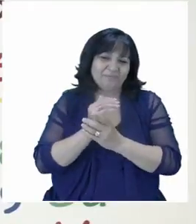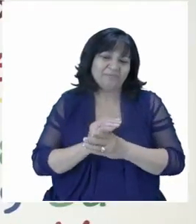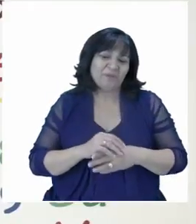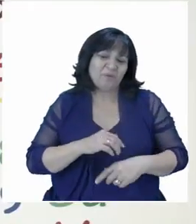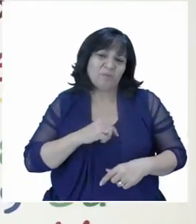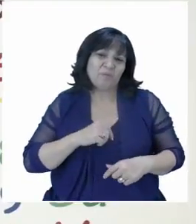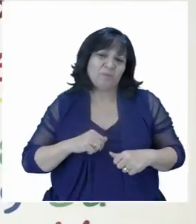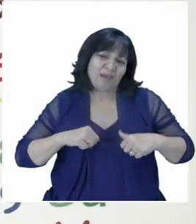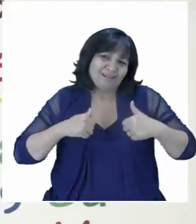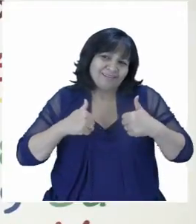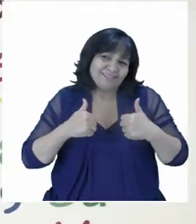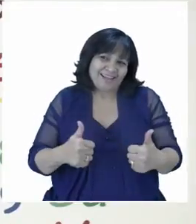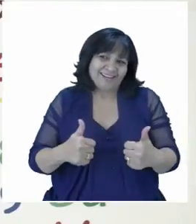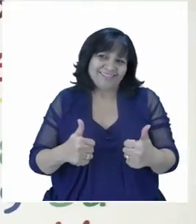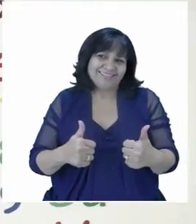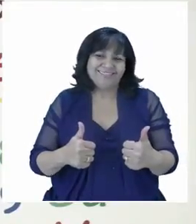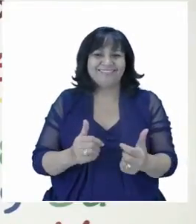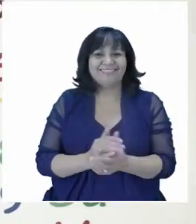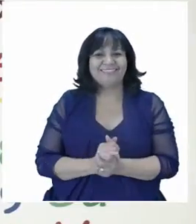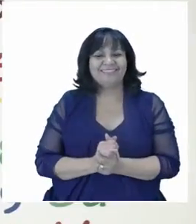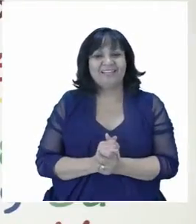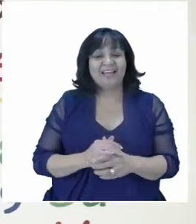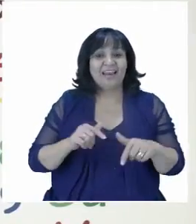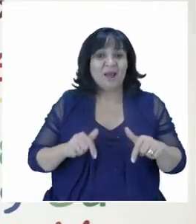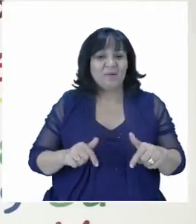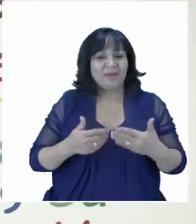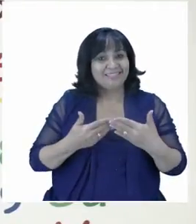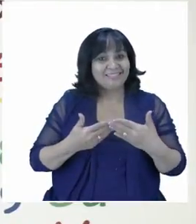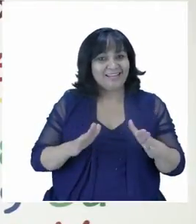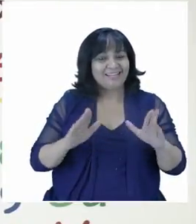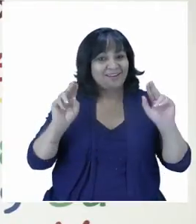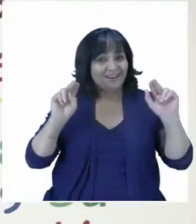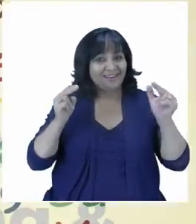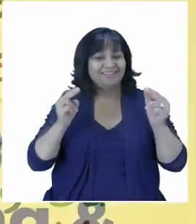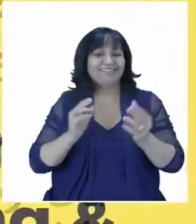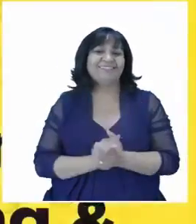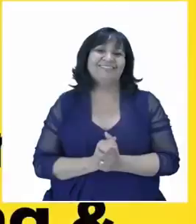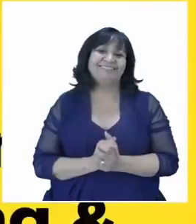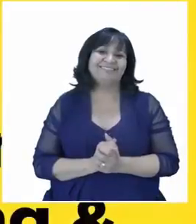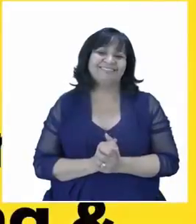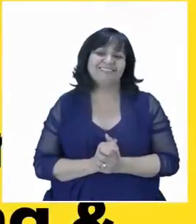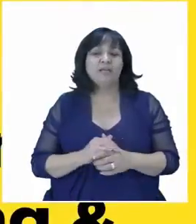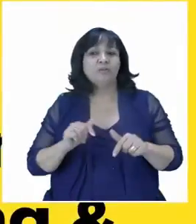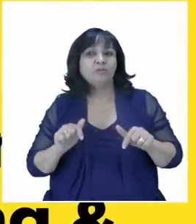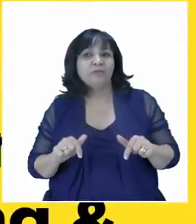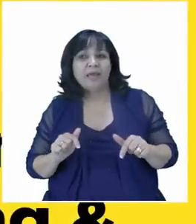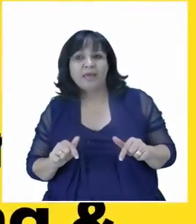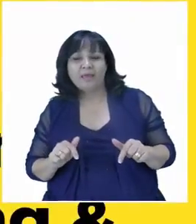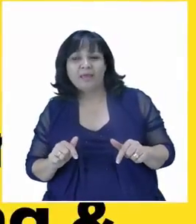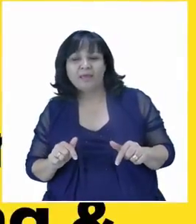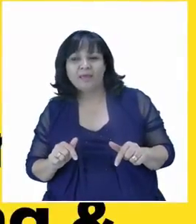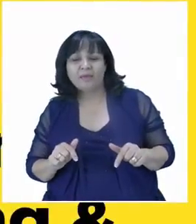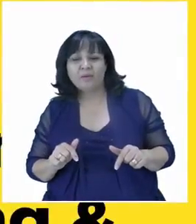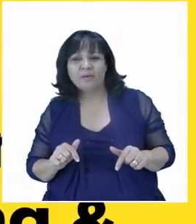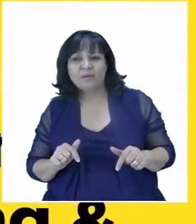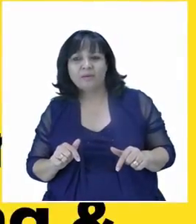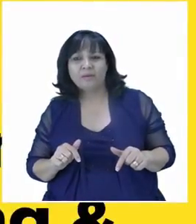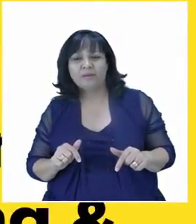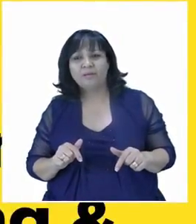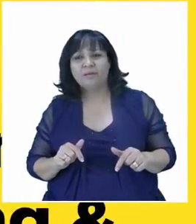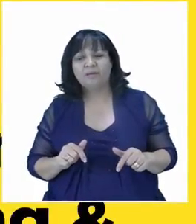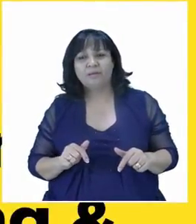Well done! Now we can start our lesson. Today we will be talking